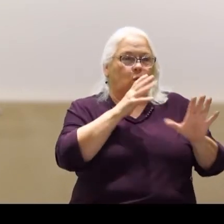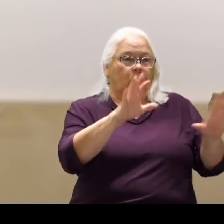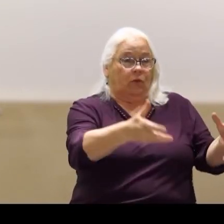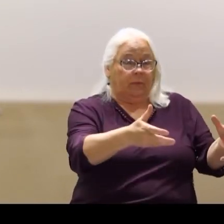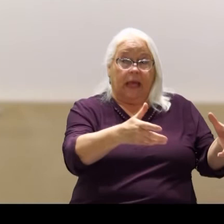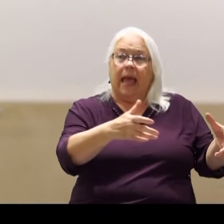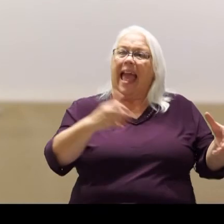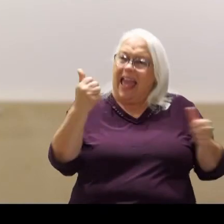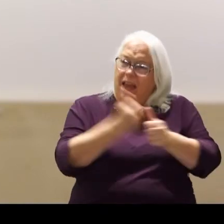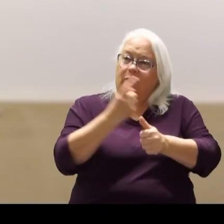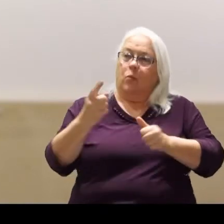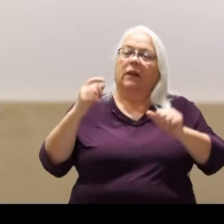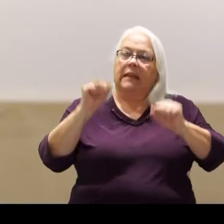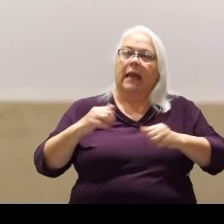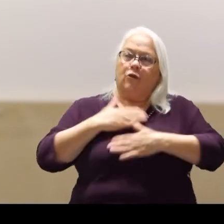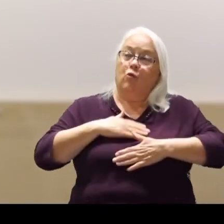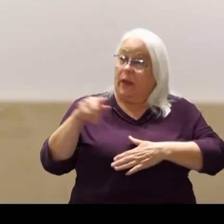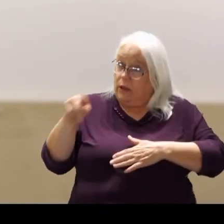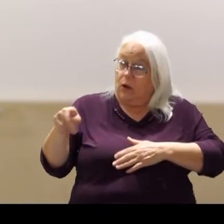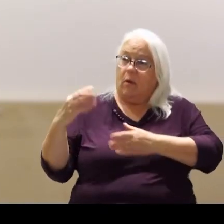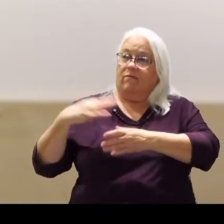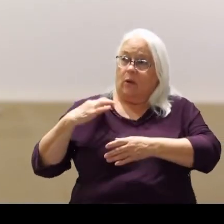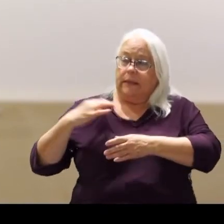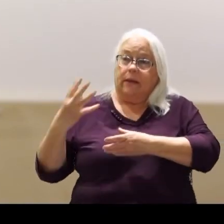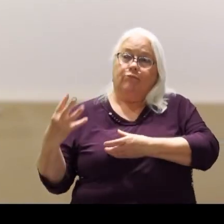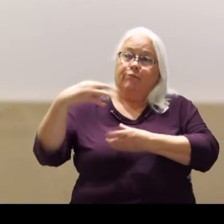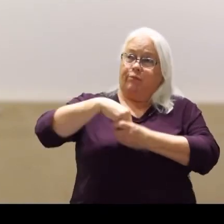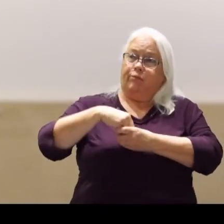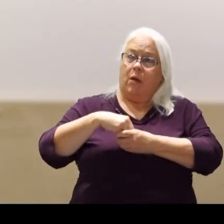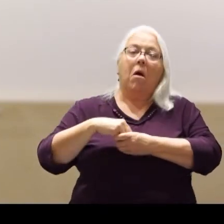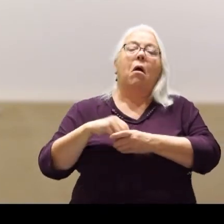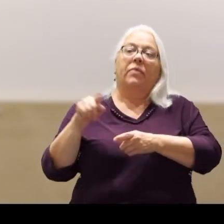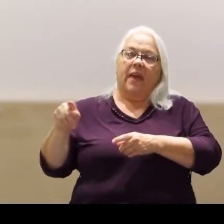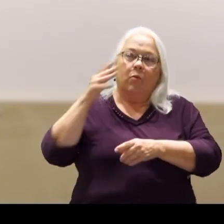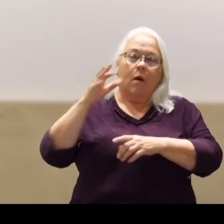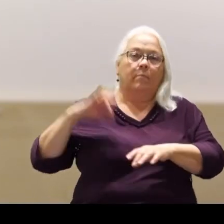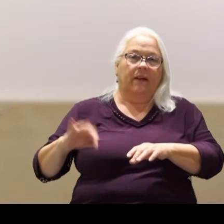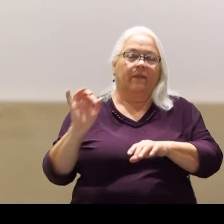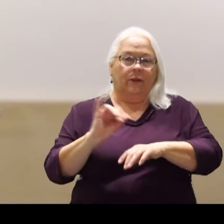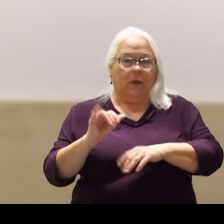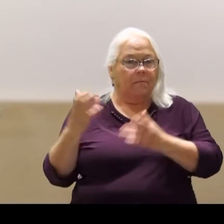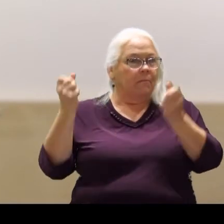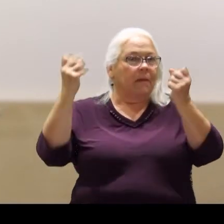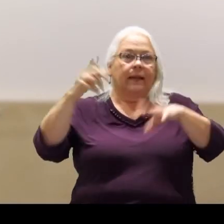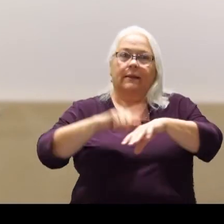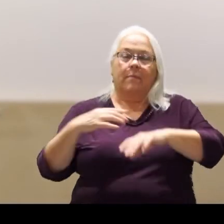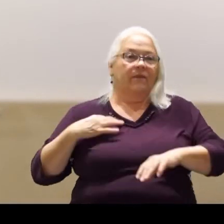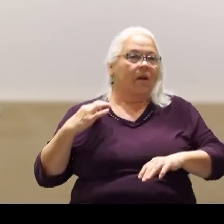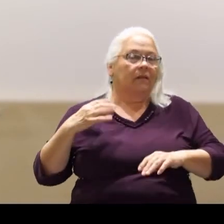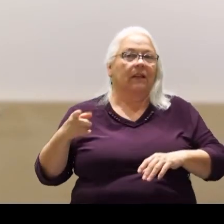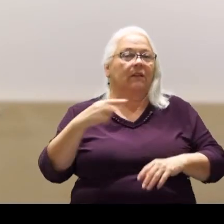for everyone, and it can be an enriching experience for anyone that steps in, because there's many times that I